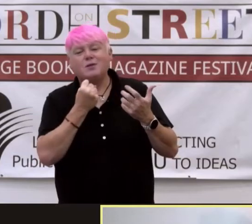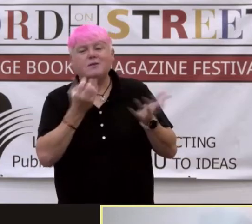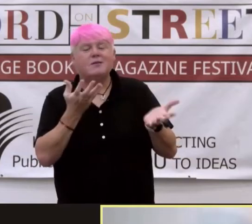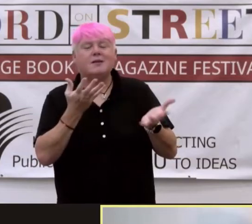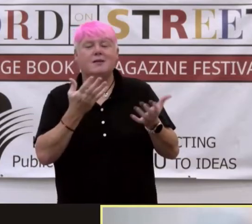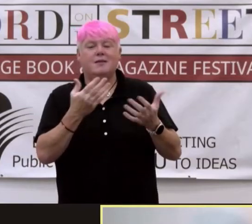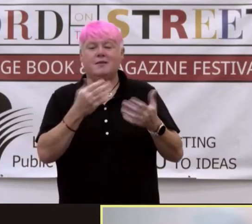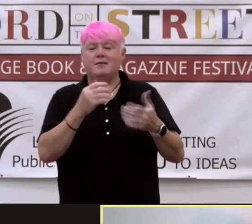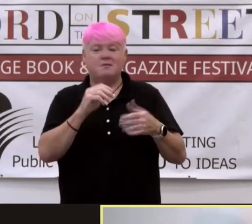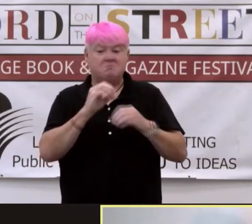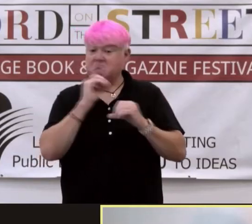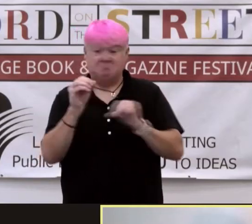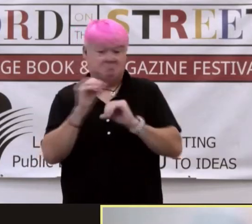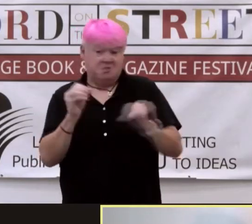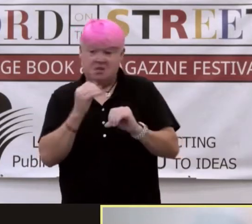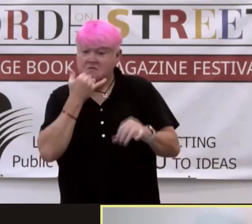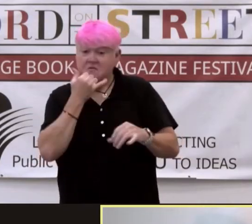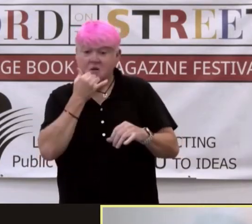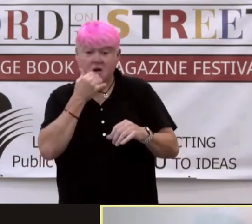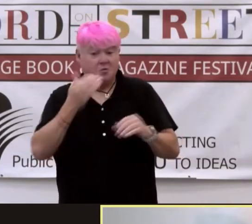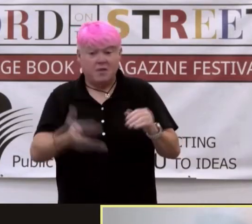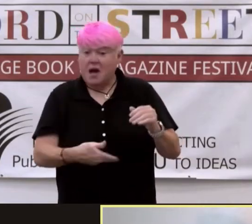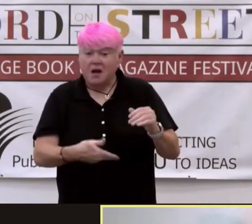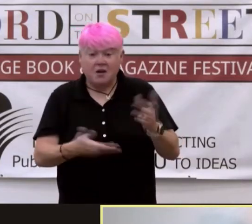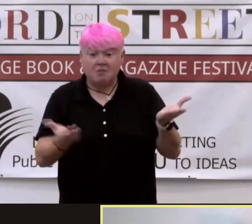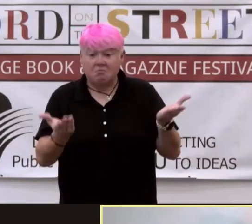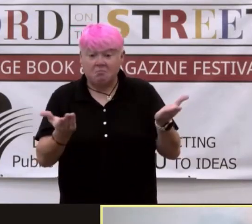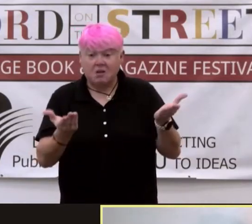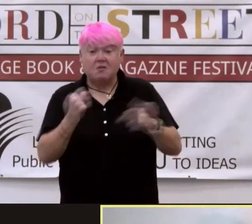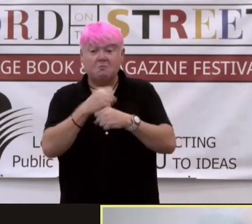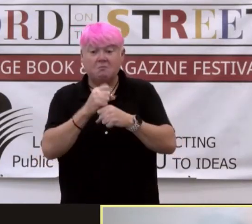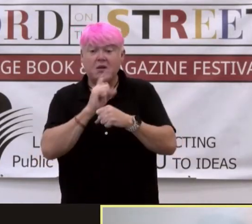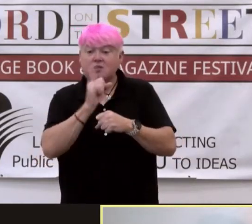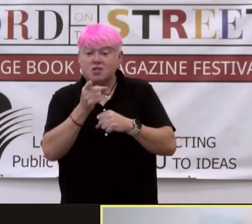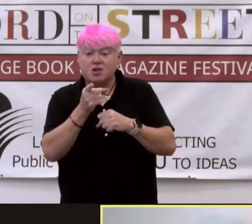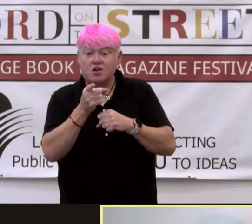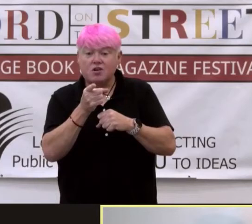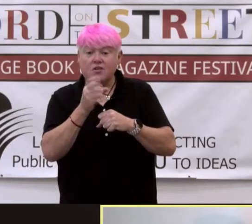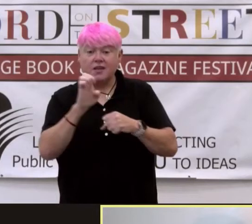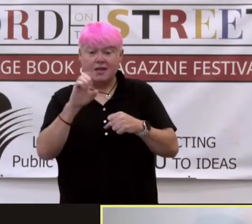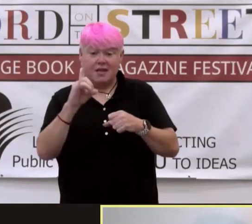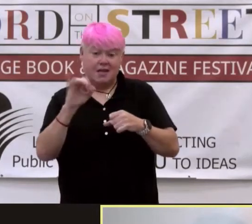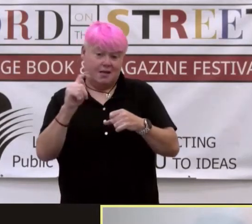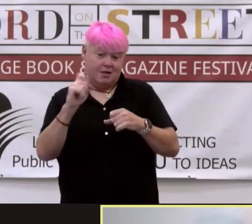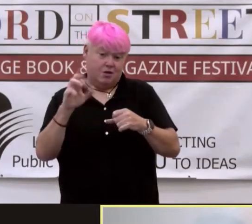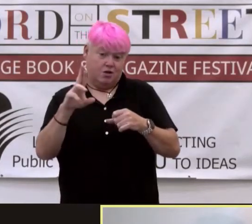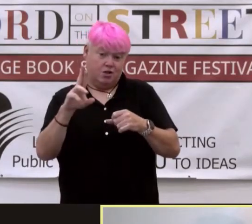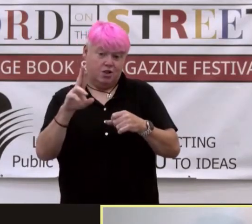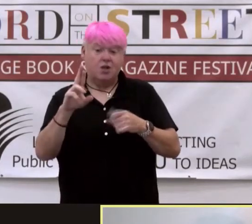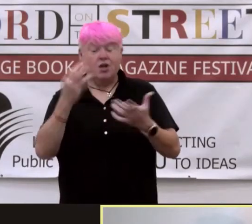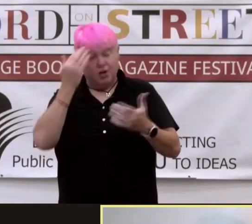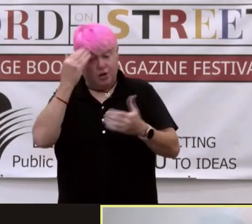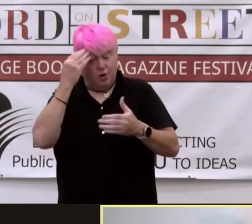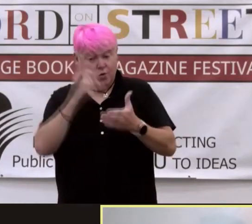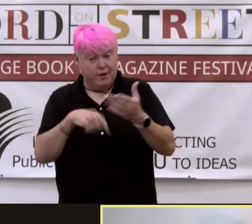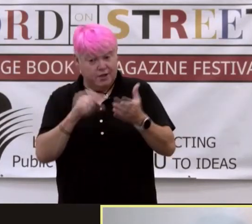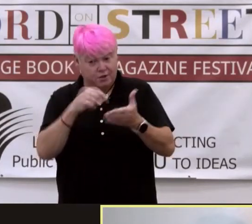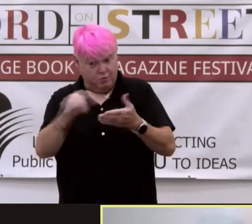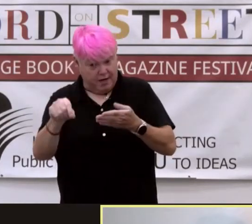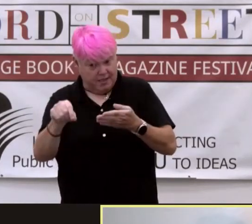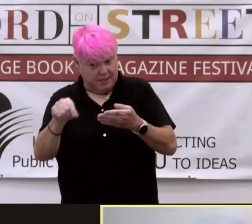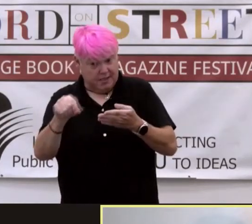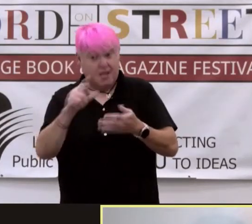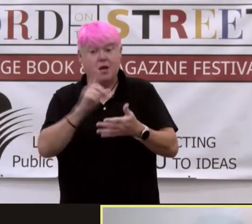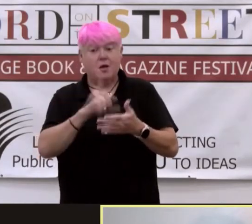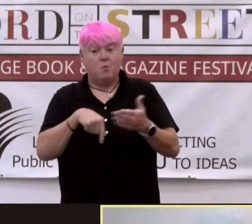with hiring a freelance editor. You want to make sure that these editors are familiar with what you write and what you're trying to